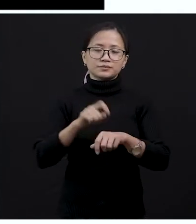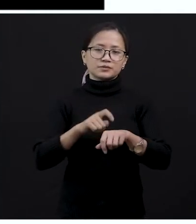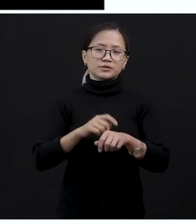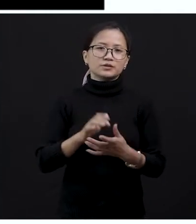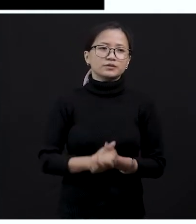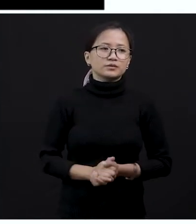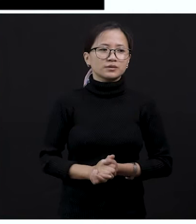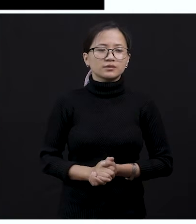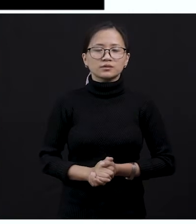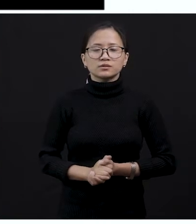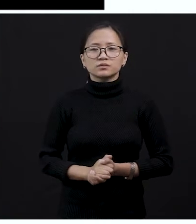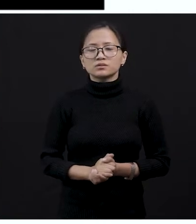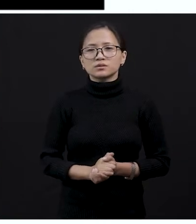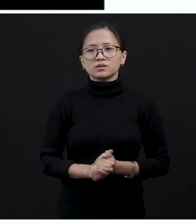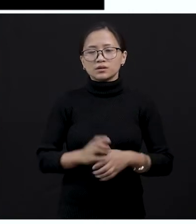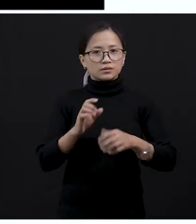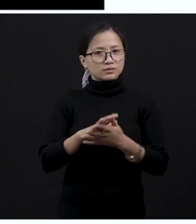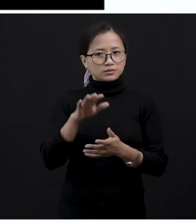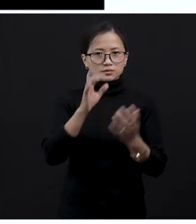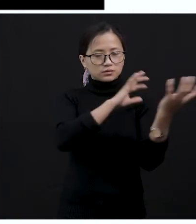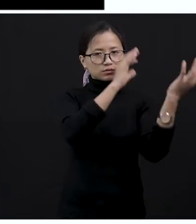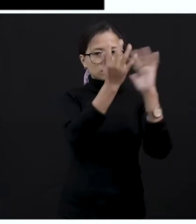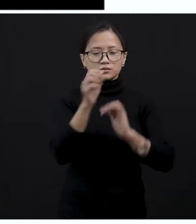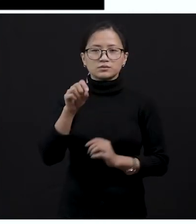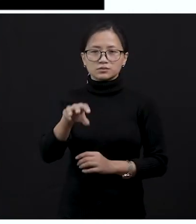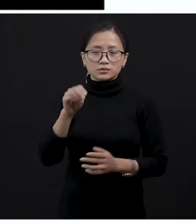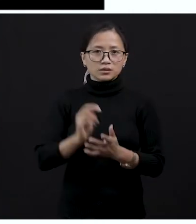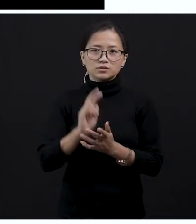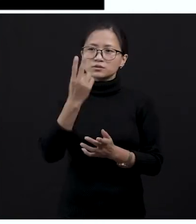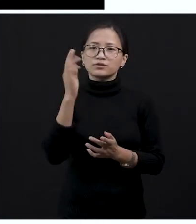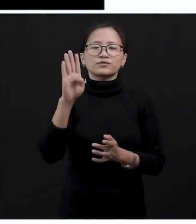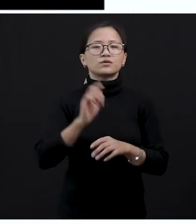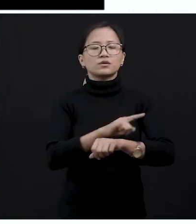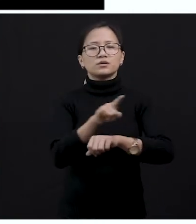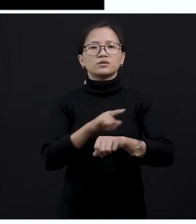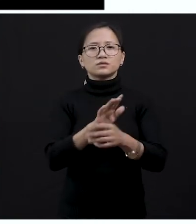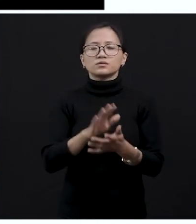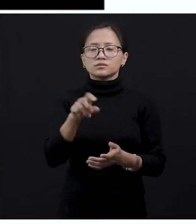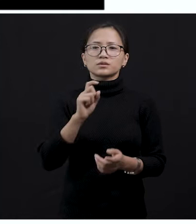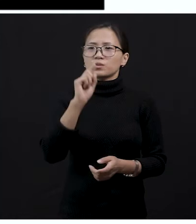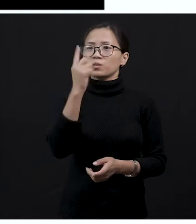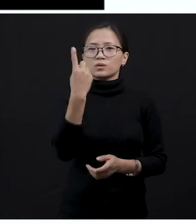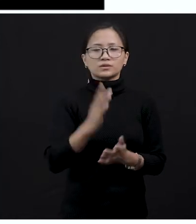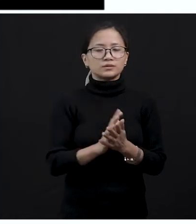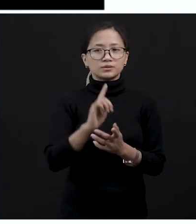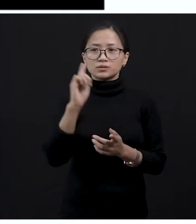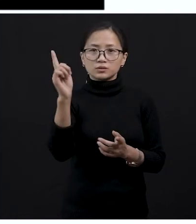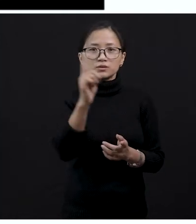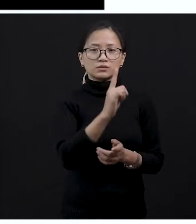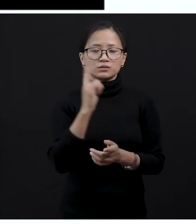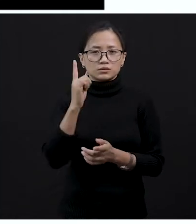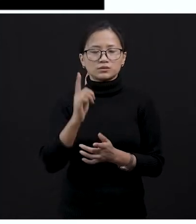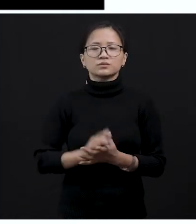hours. Okay, the earth takes 24 hours to make one rotation, that is to complete